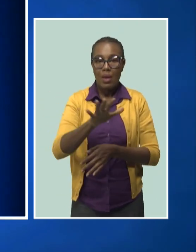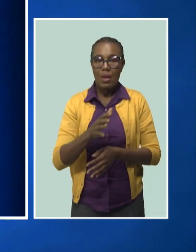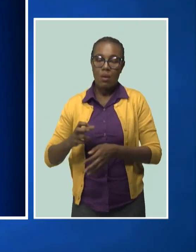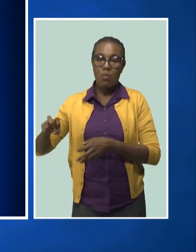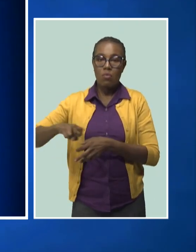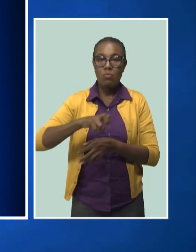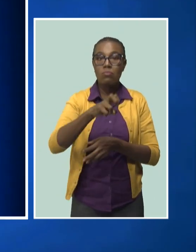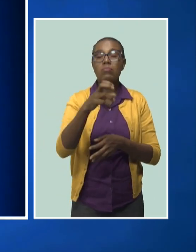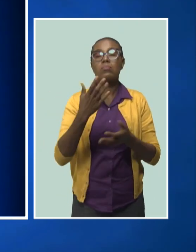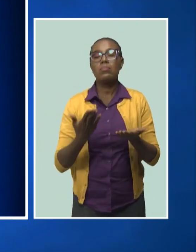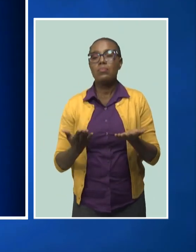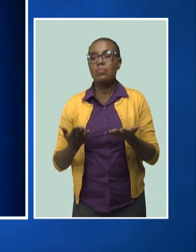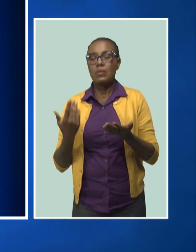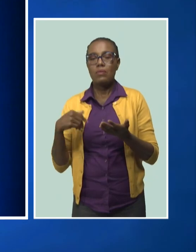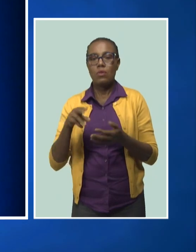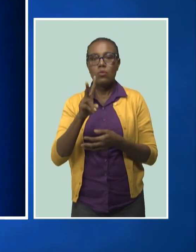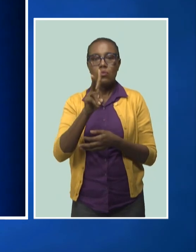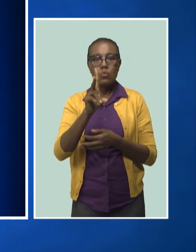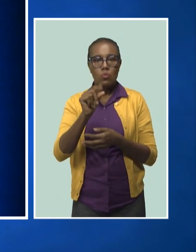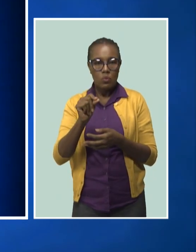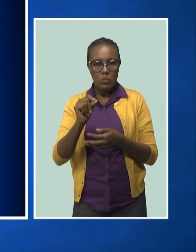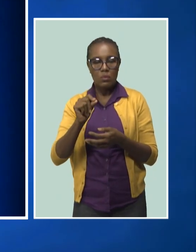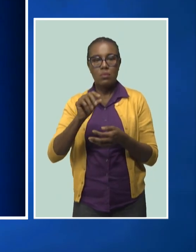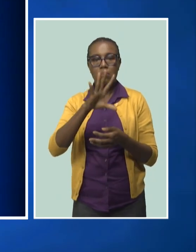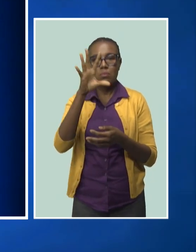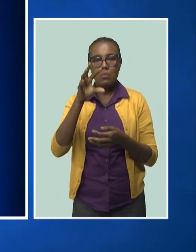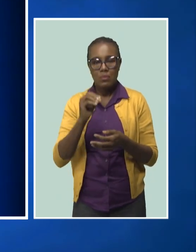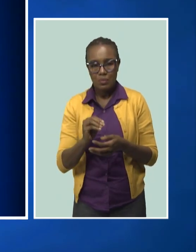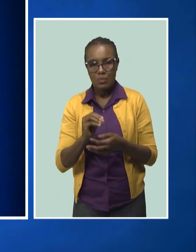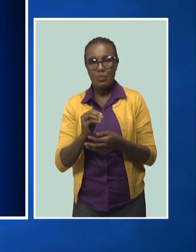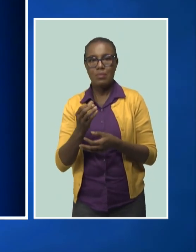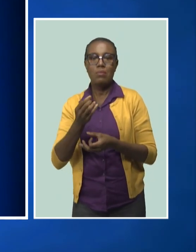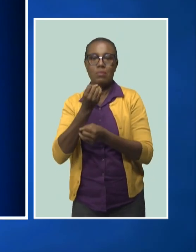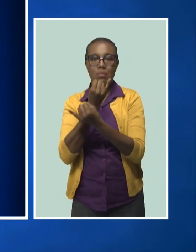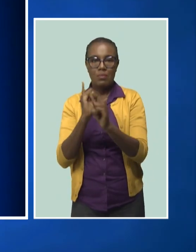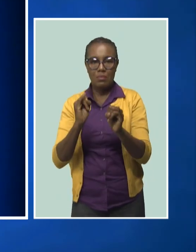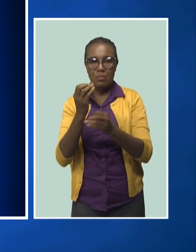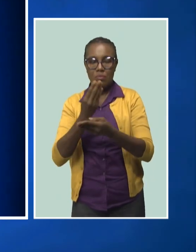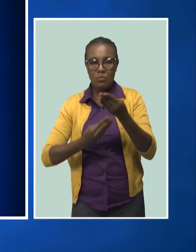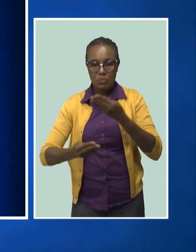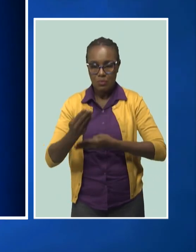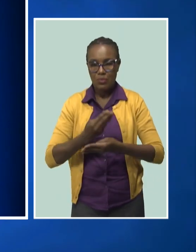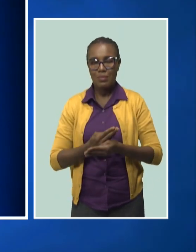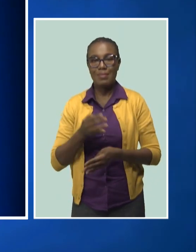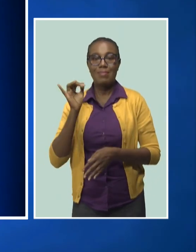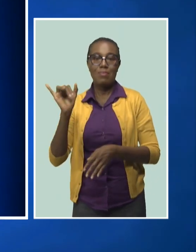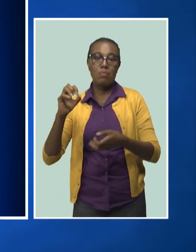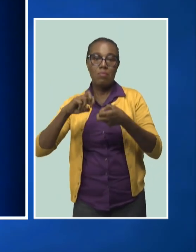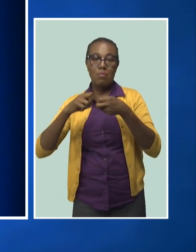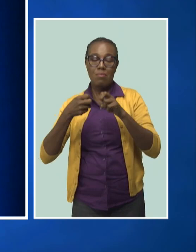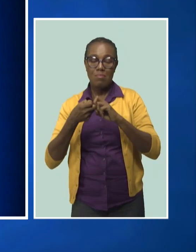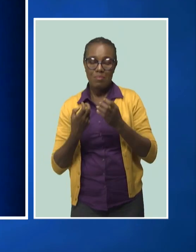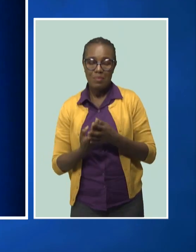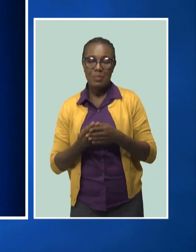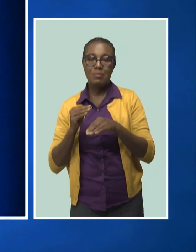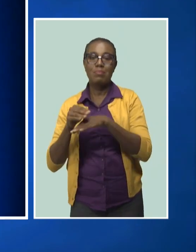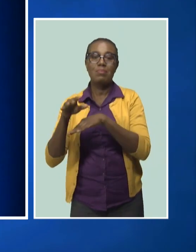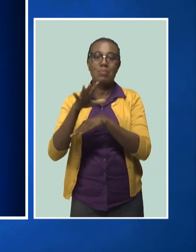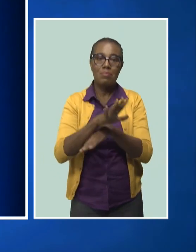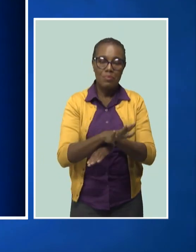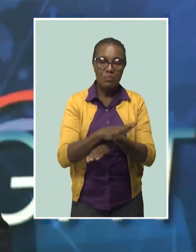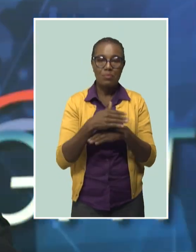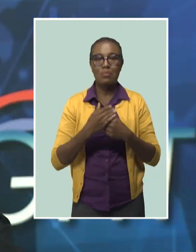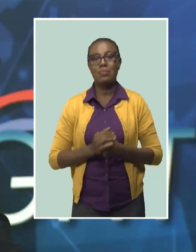trade, and disruptions to that sector will undermine the economic recovery achieved thus far in the post-pandemic